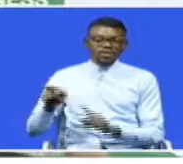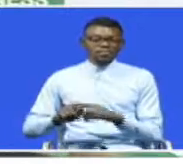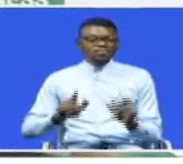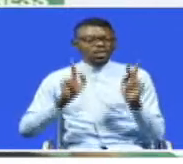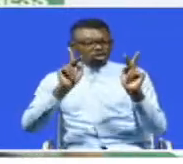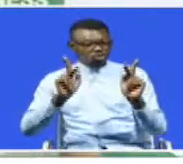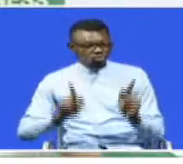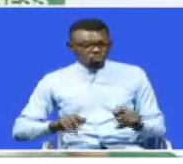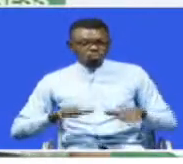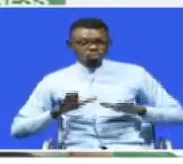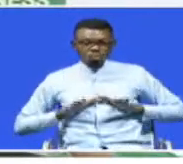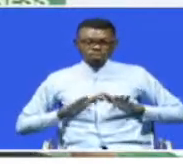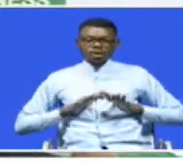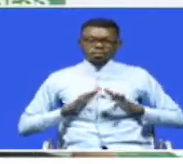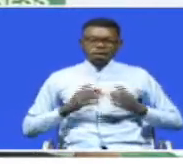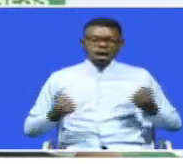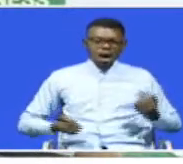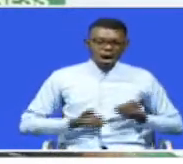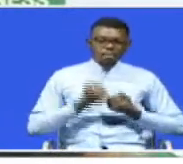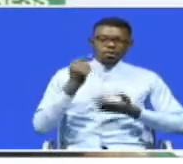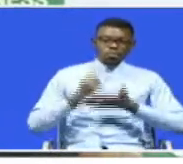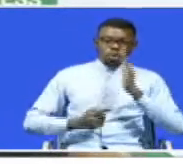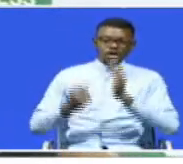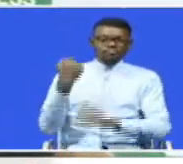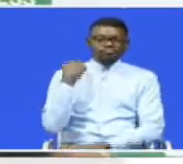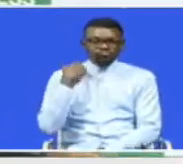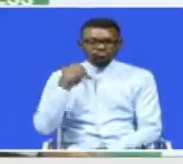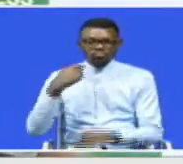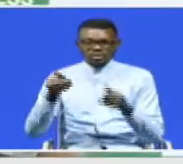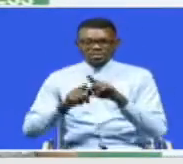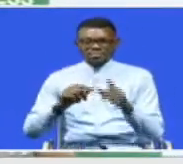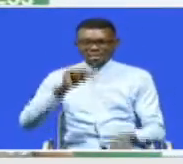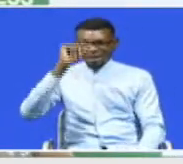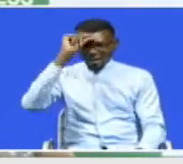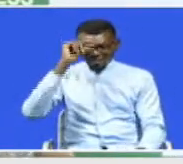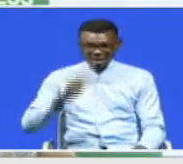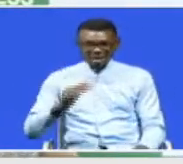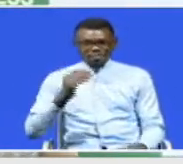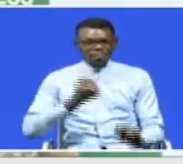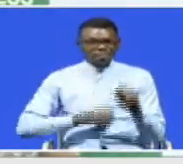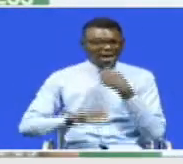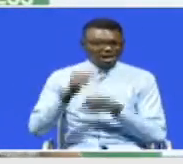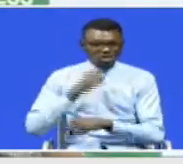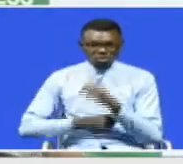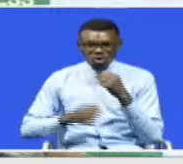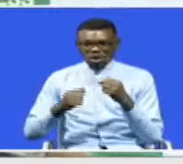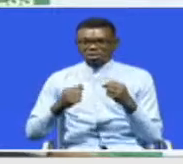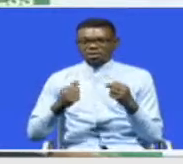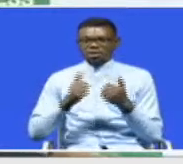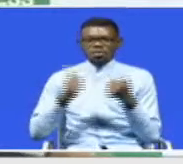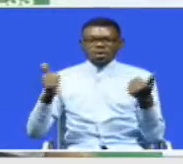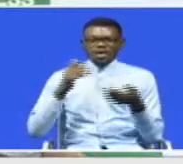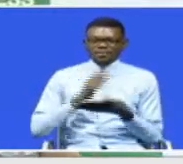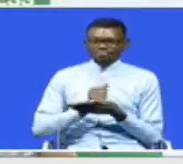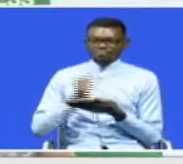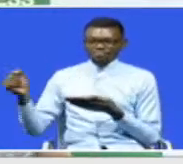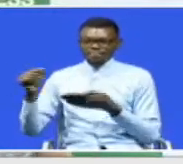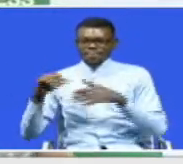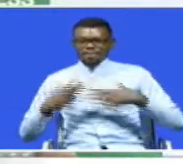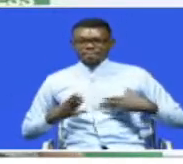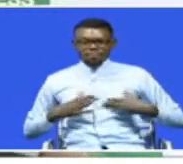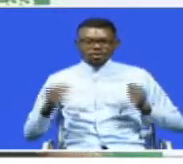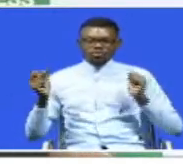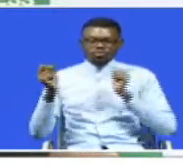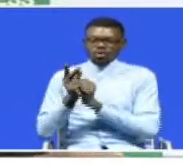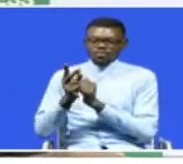particular over what happened yesterday i did also mention that the governor did take a very decisive action in suspending those who are involved 12 in number each of